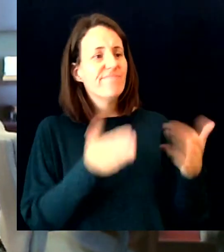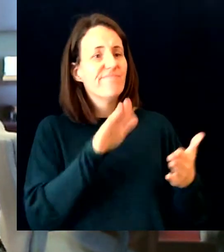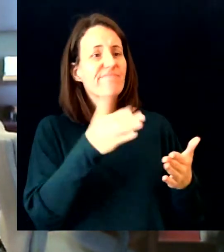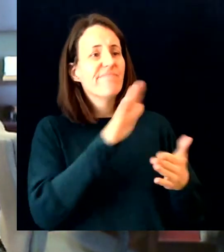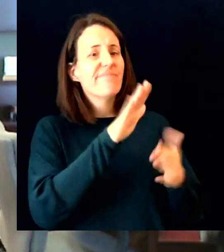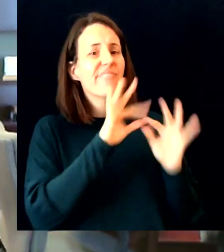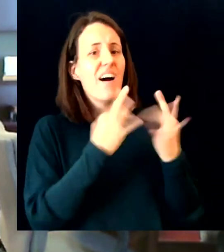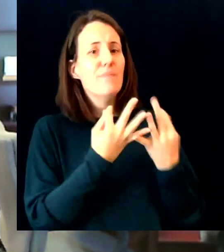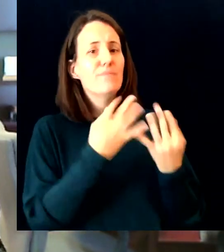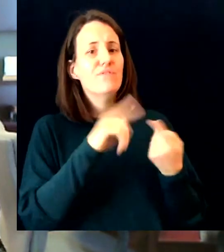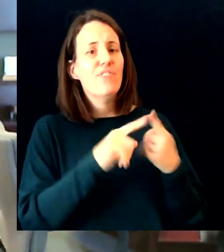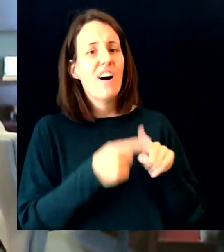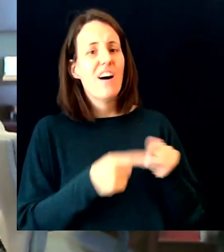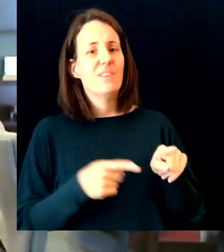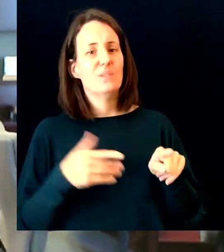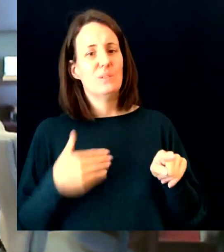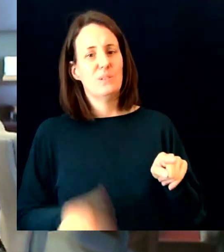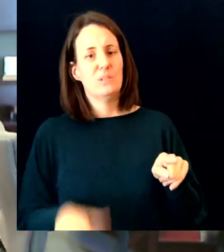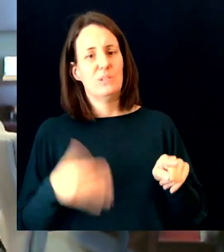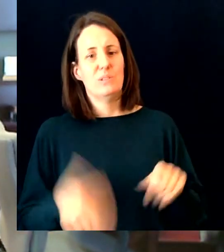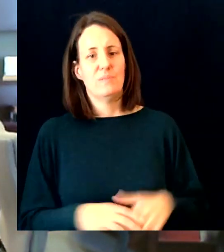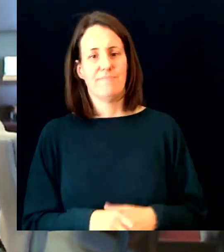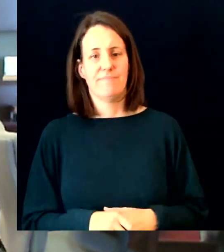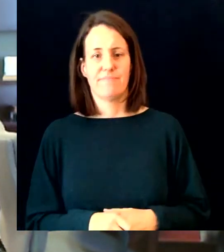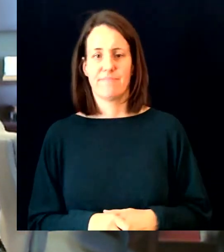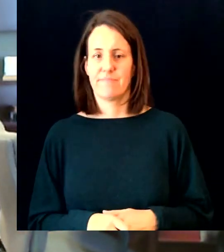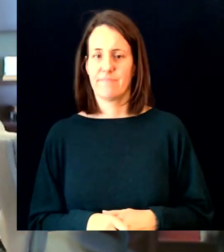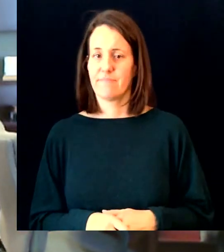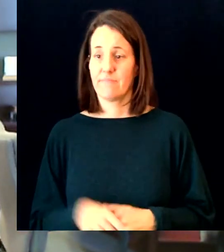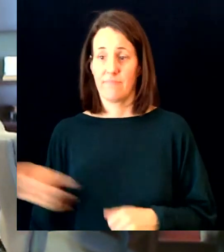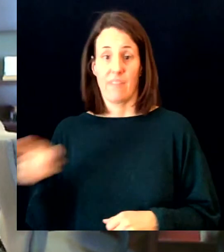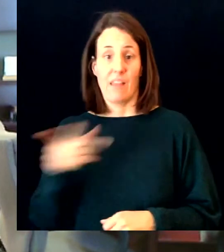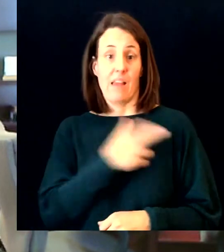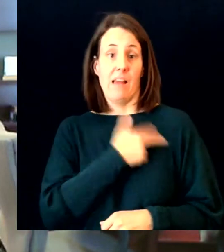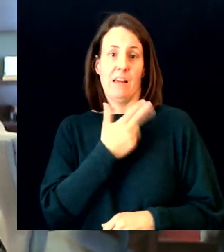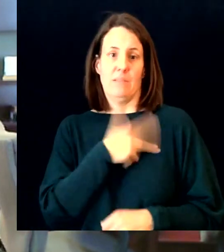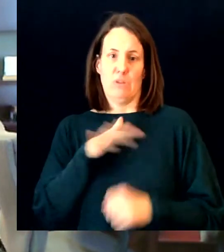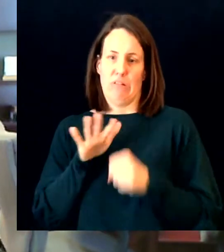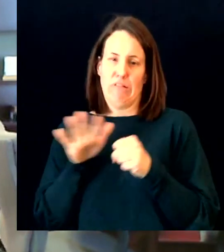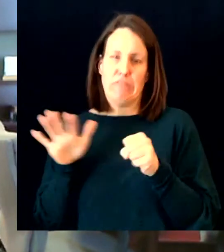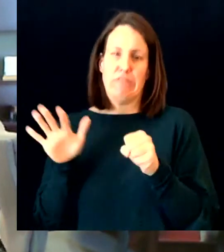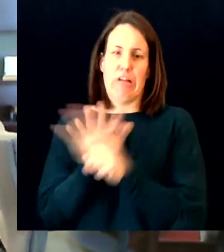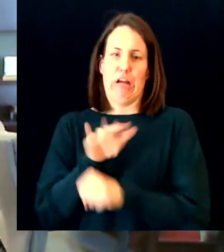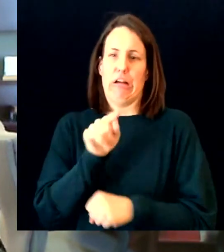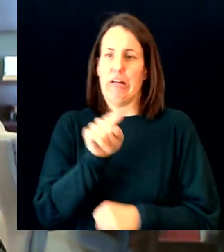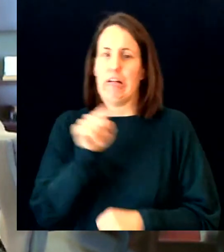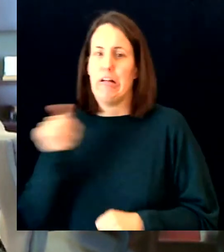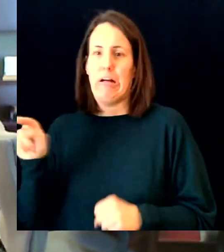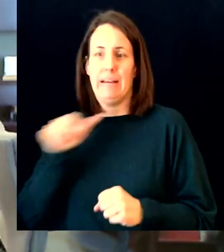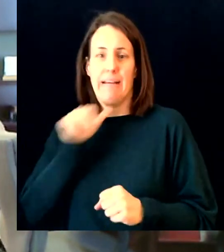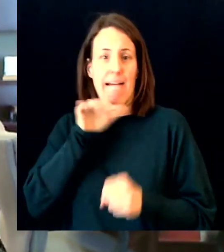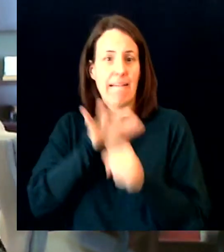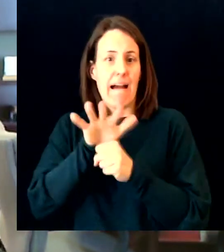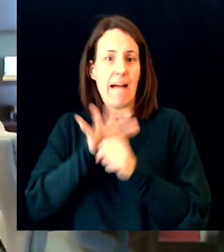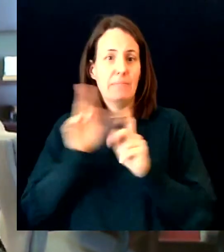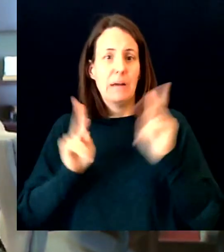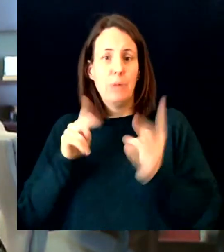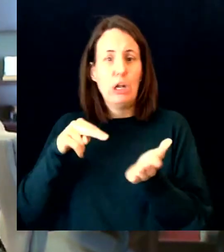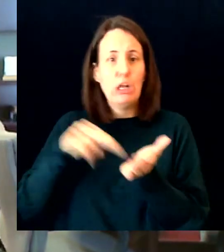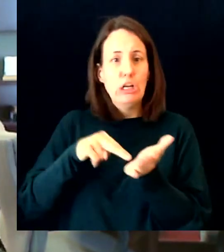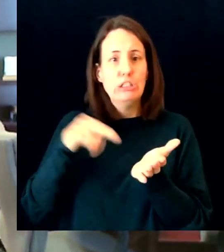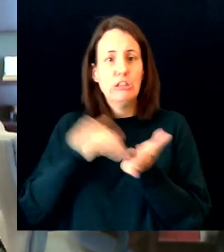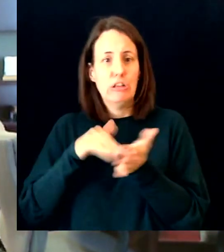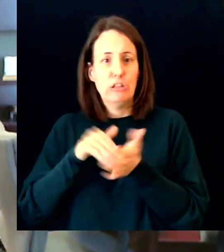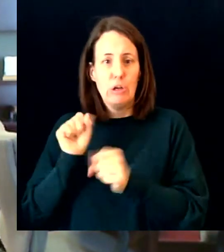staffing shortages. Statewide, 95% of intensive care beds and 95% of intermediate care beds are